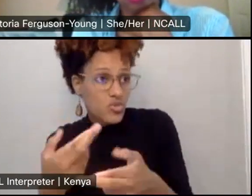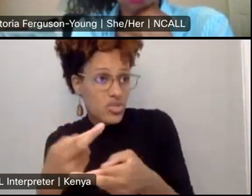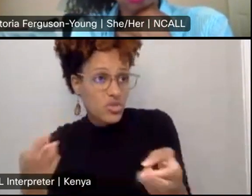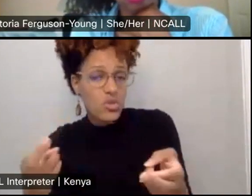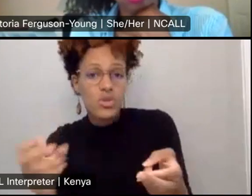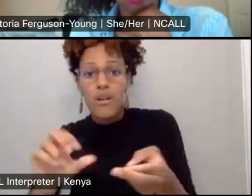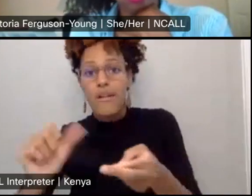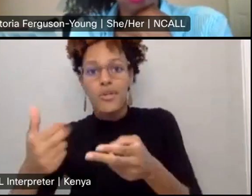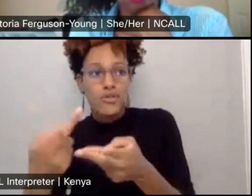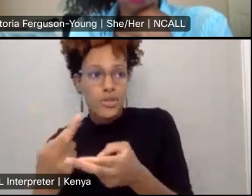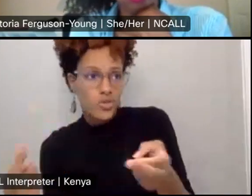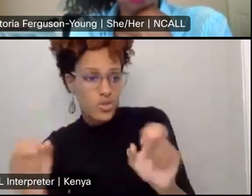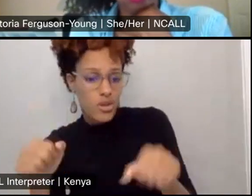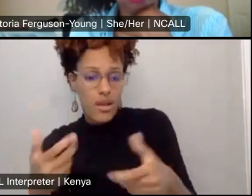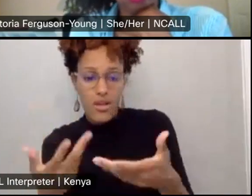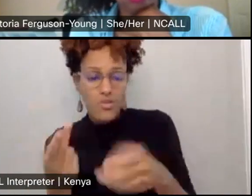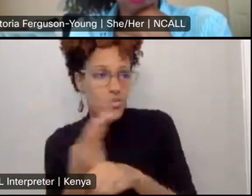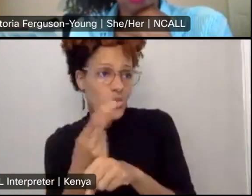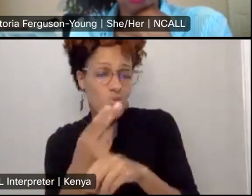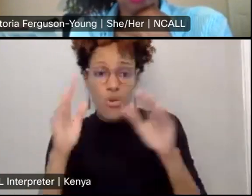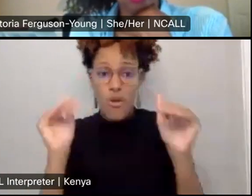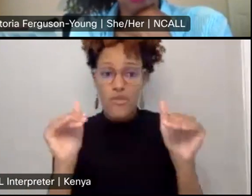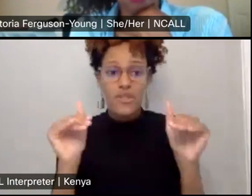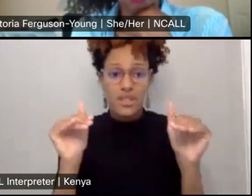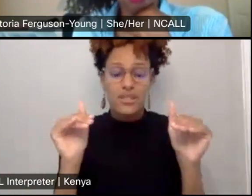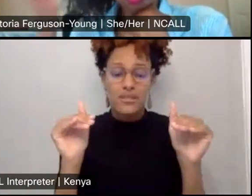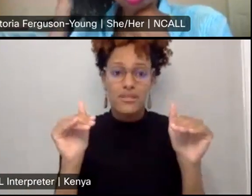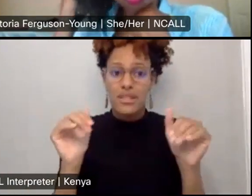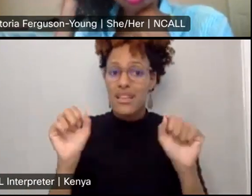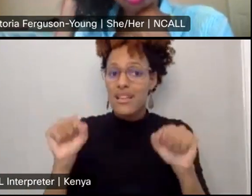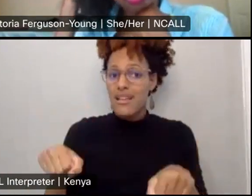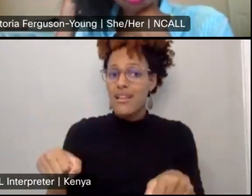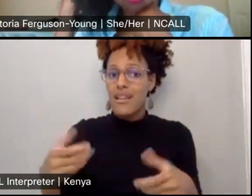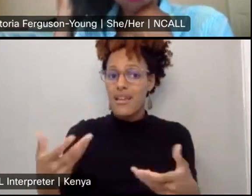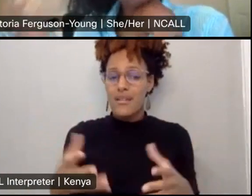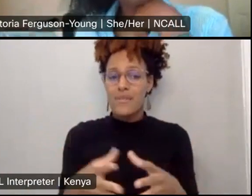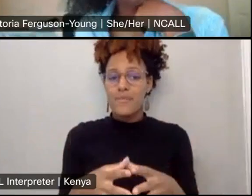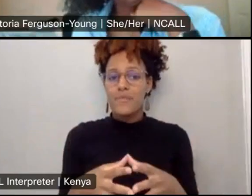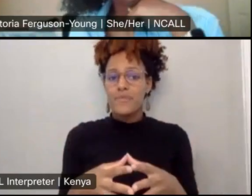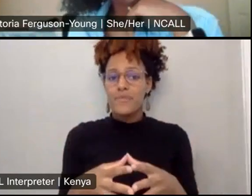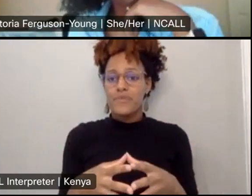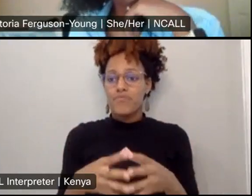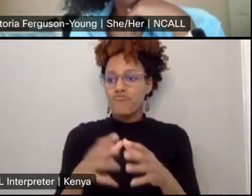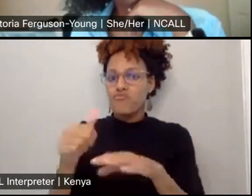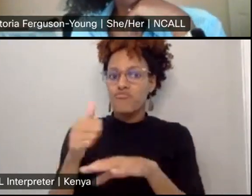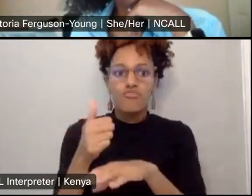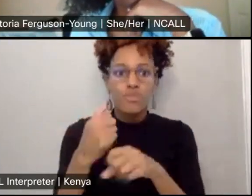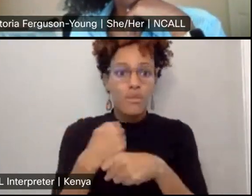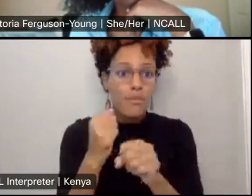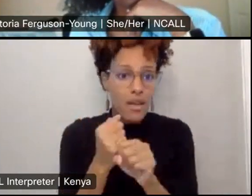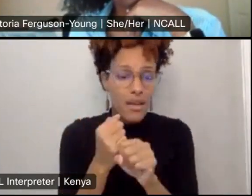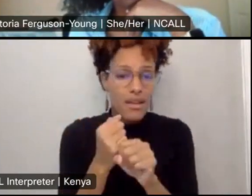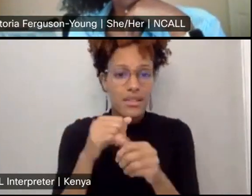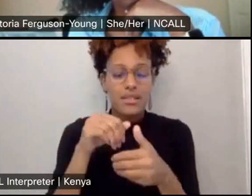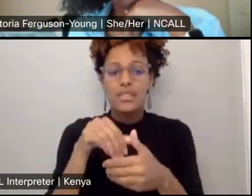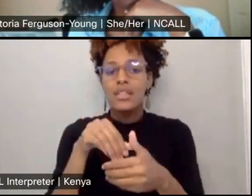And, hopefully that is something that can be created within,